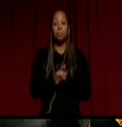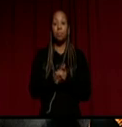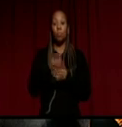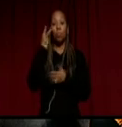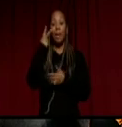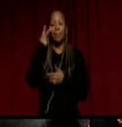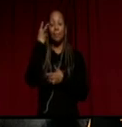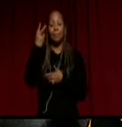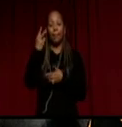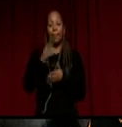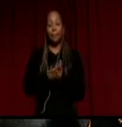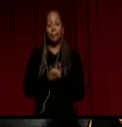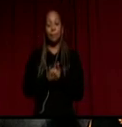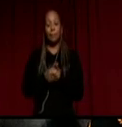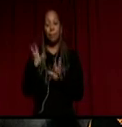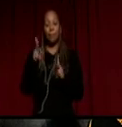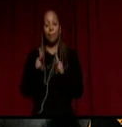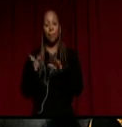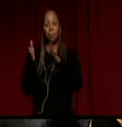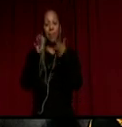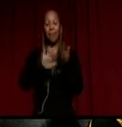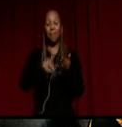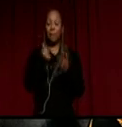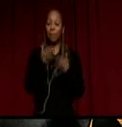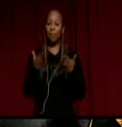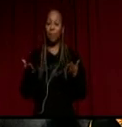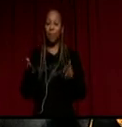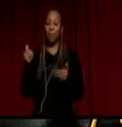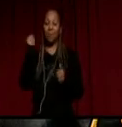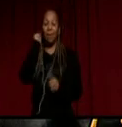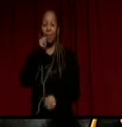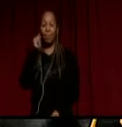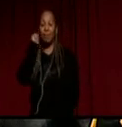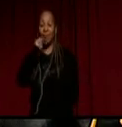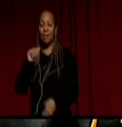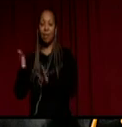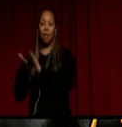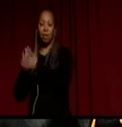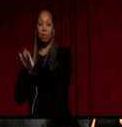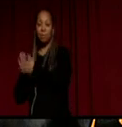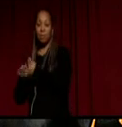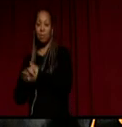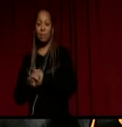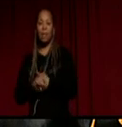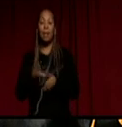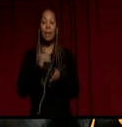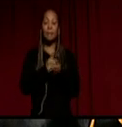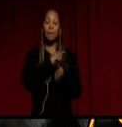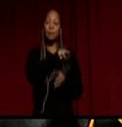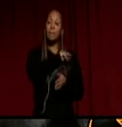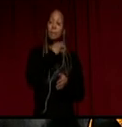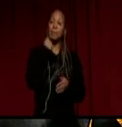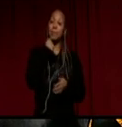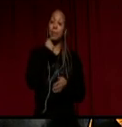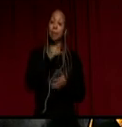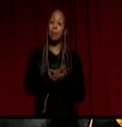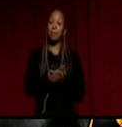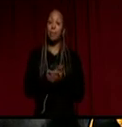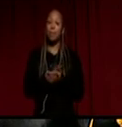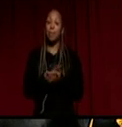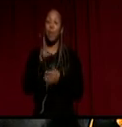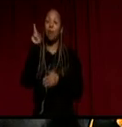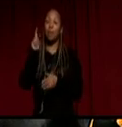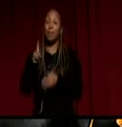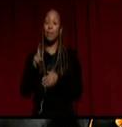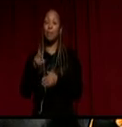look at is that there are people dying from other things every day in our community, like Dr. Mason was mentioning. And we need to come